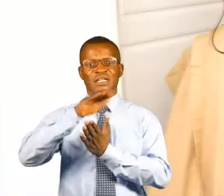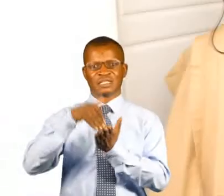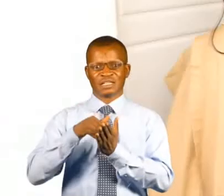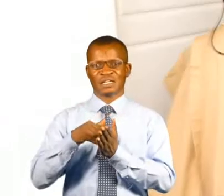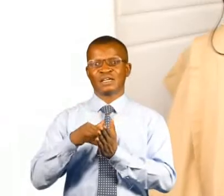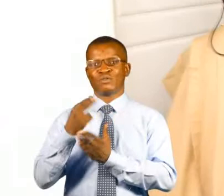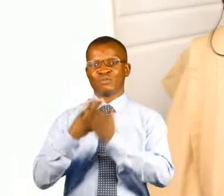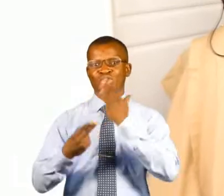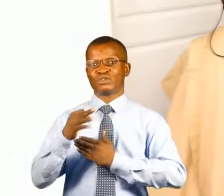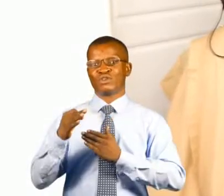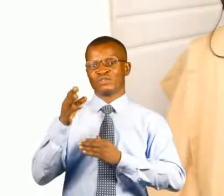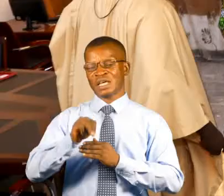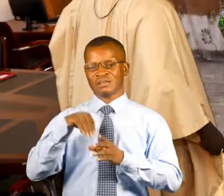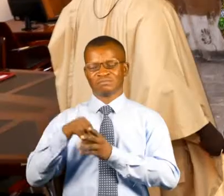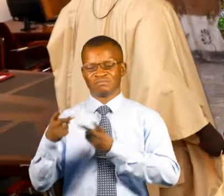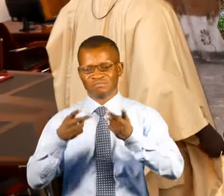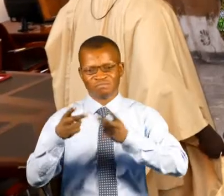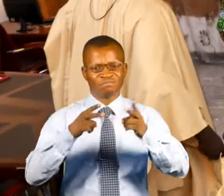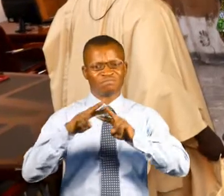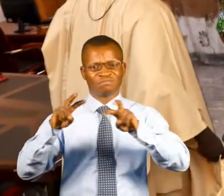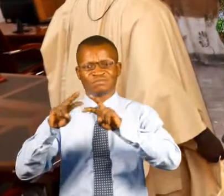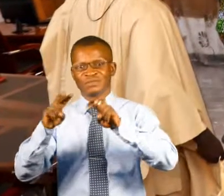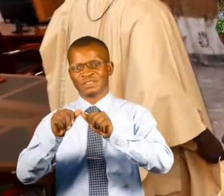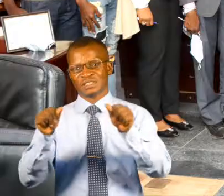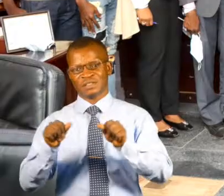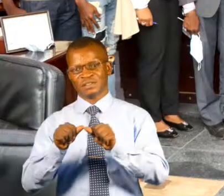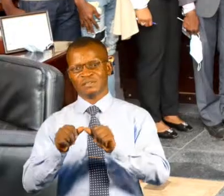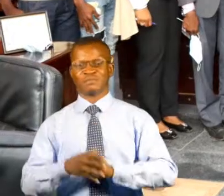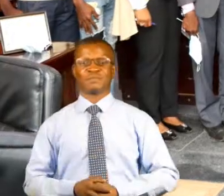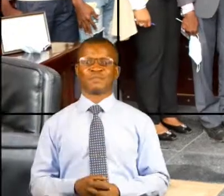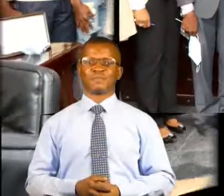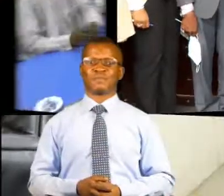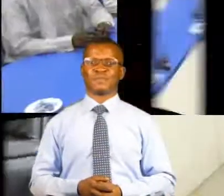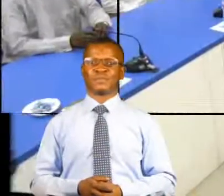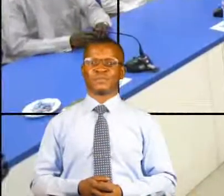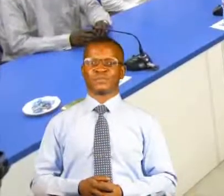then took the Director General and her team on a tour of the facility.